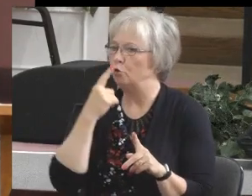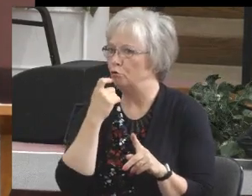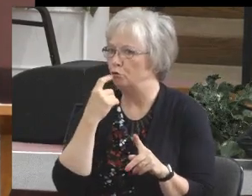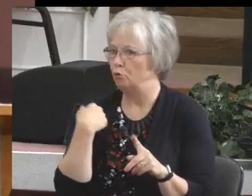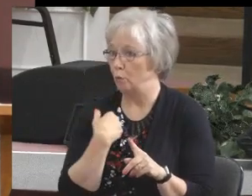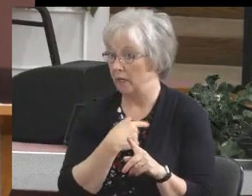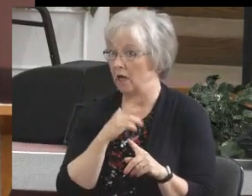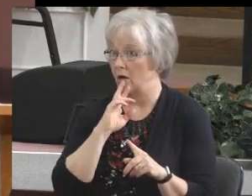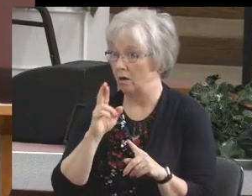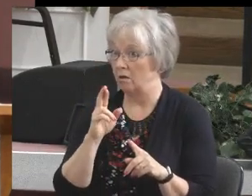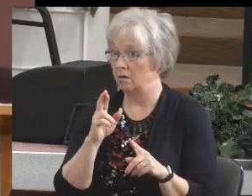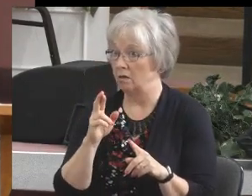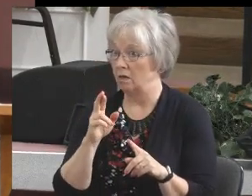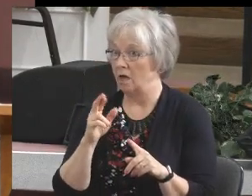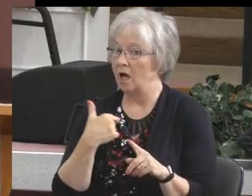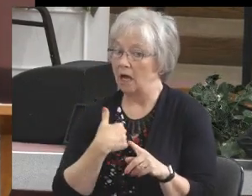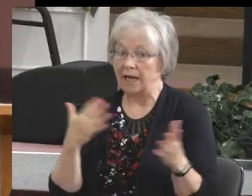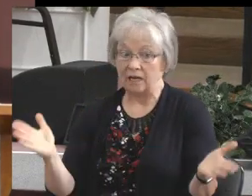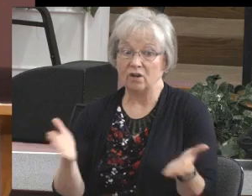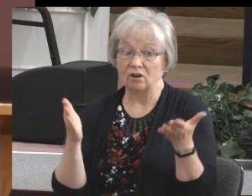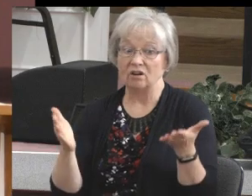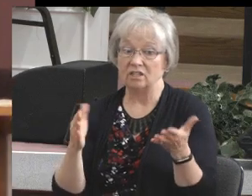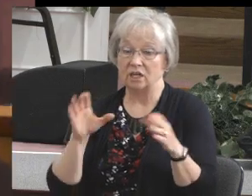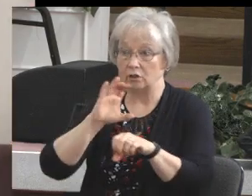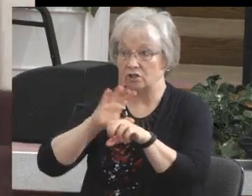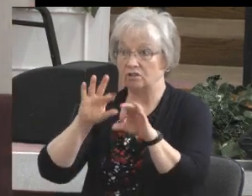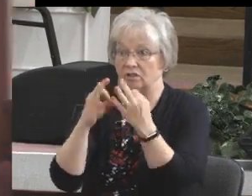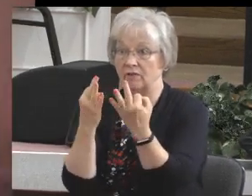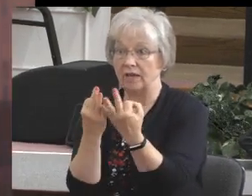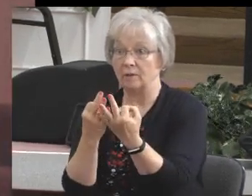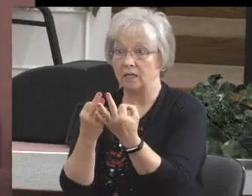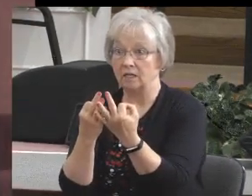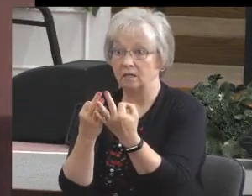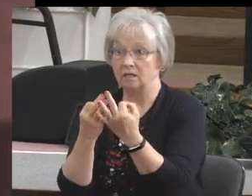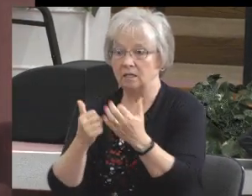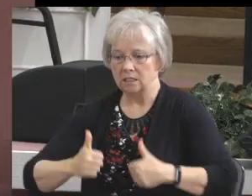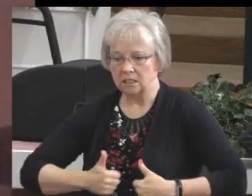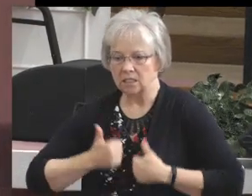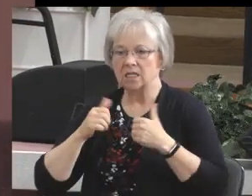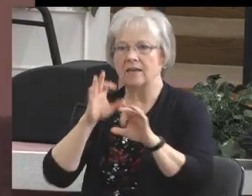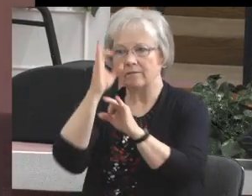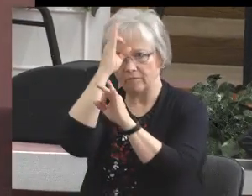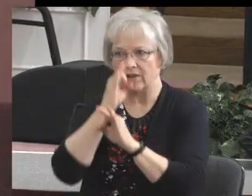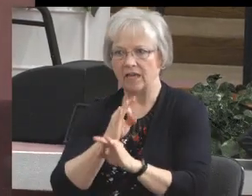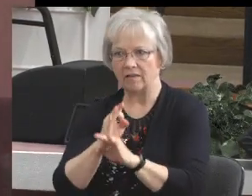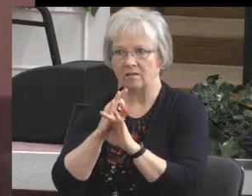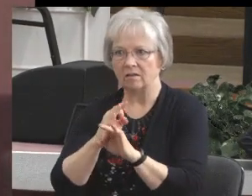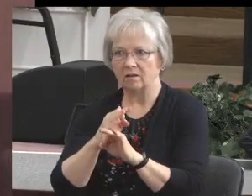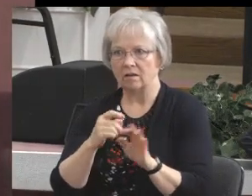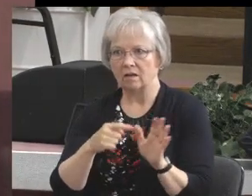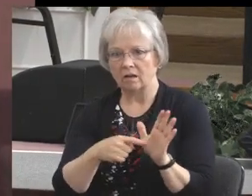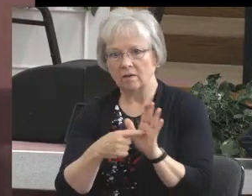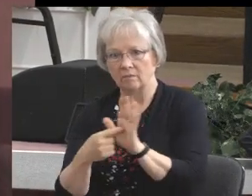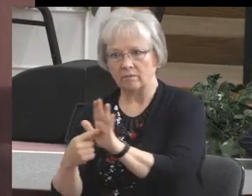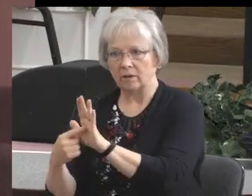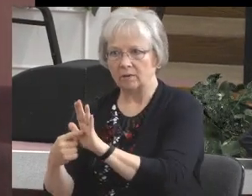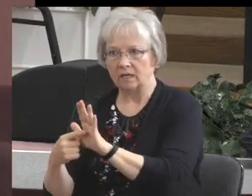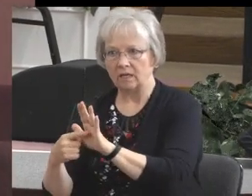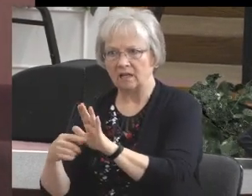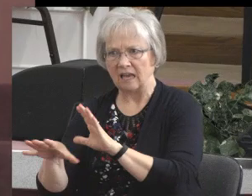family to live out our faith outwardly, publicly. Consider what you do and how you do